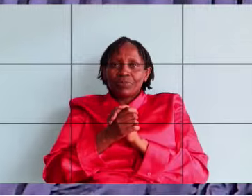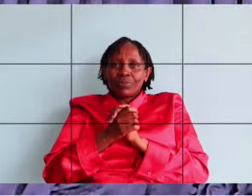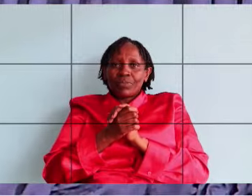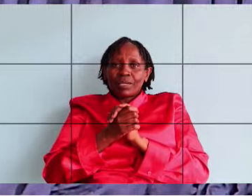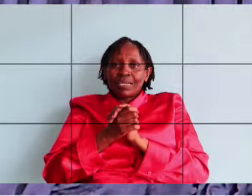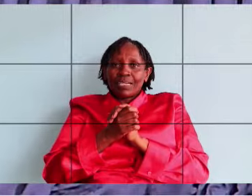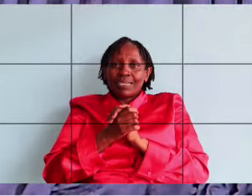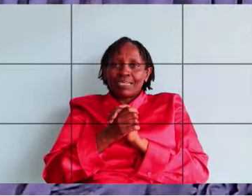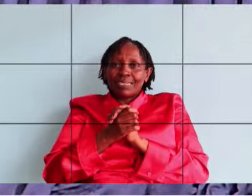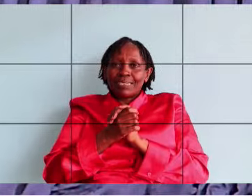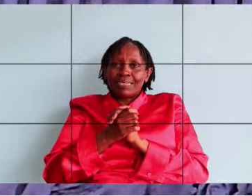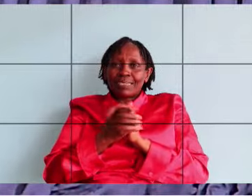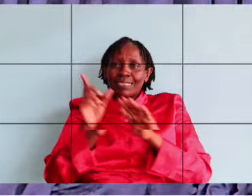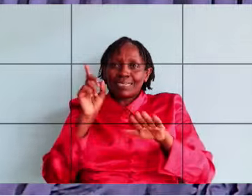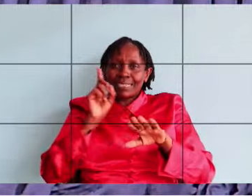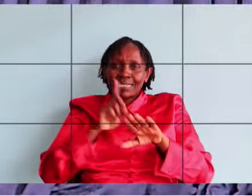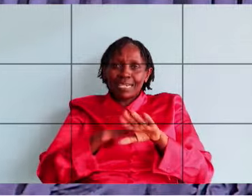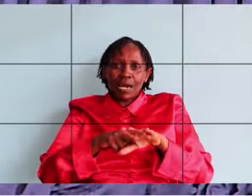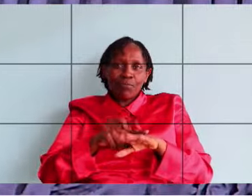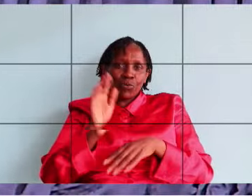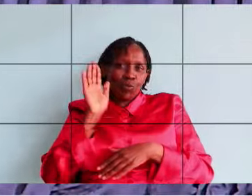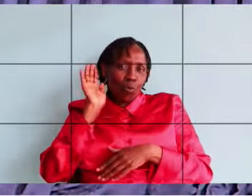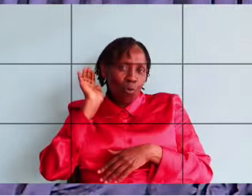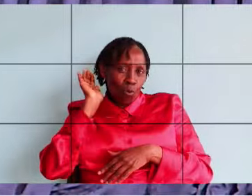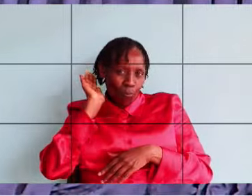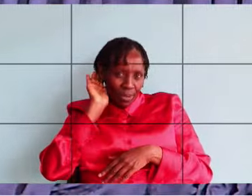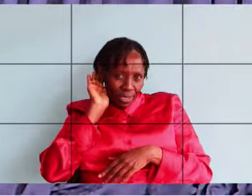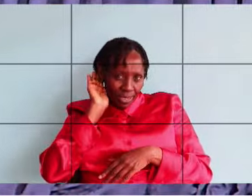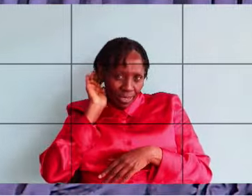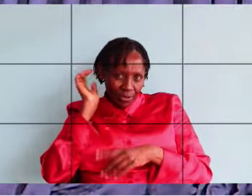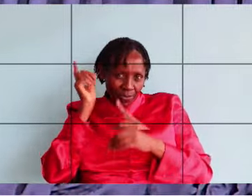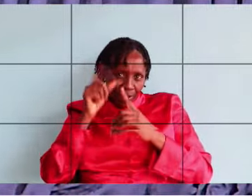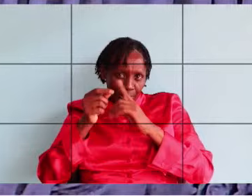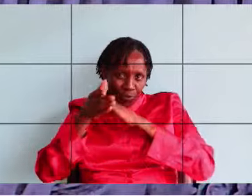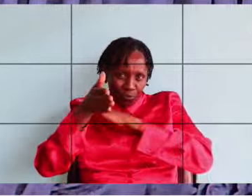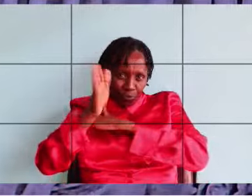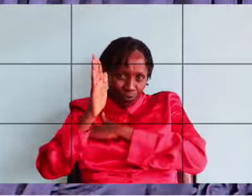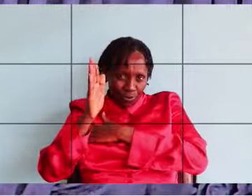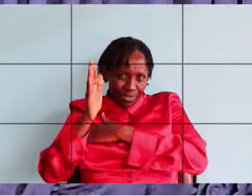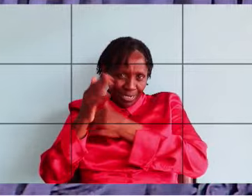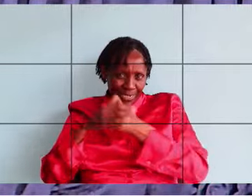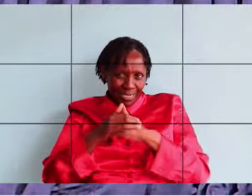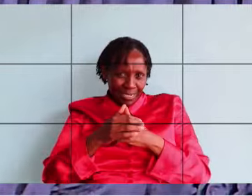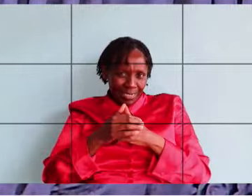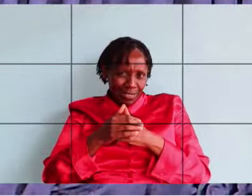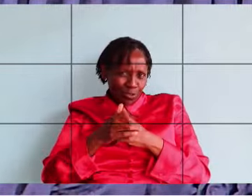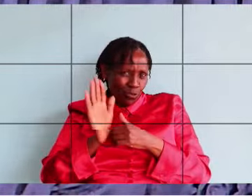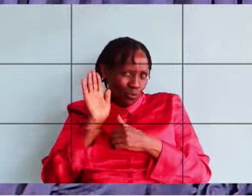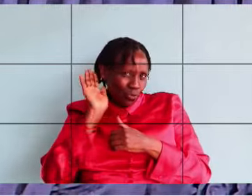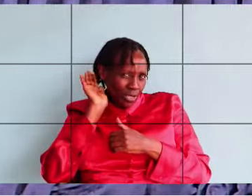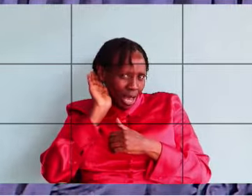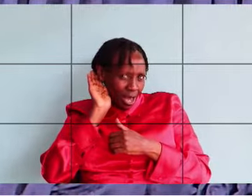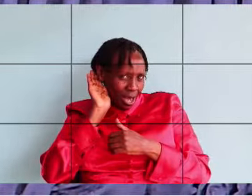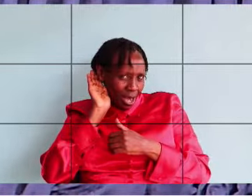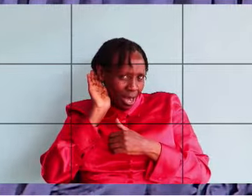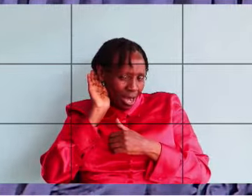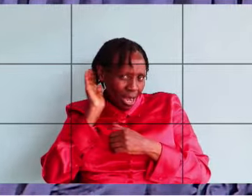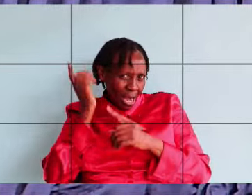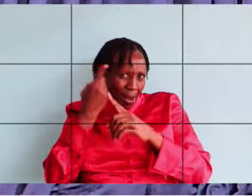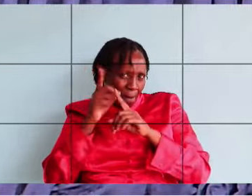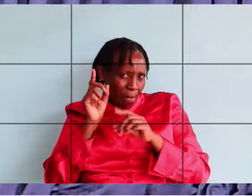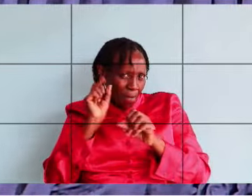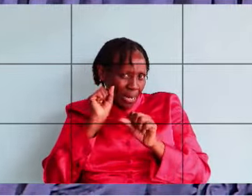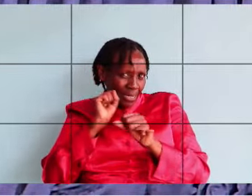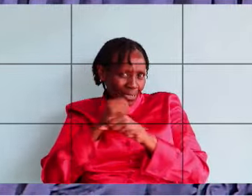hear the word of God and we don't do nothing about it, it's like that man and James talks about. Look